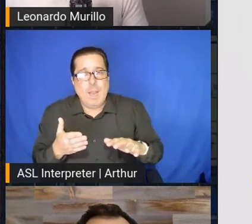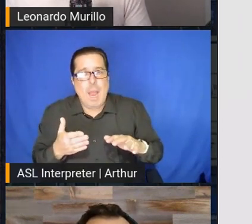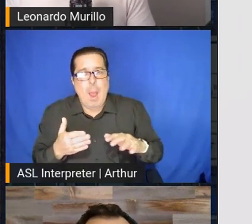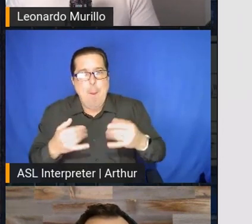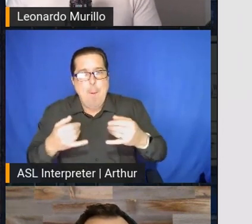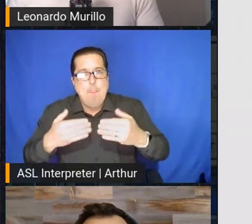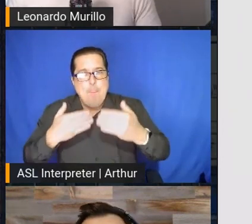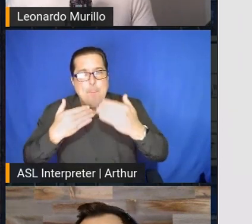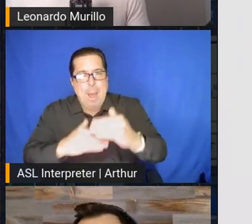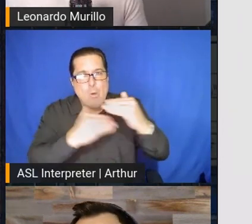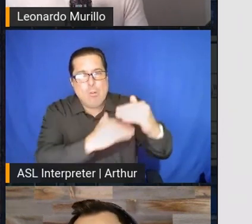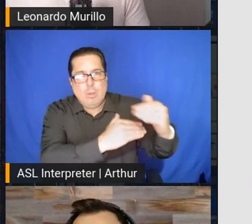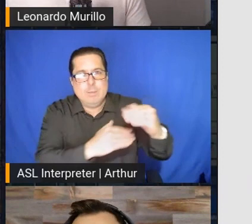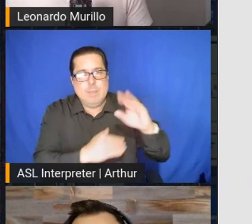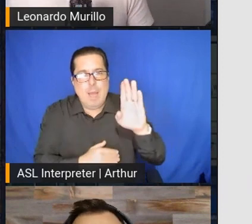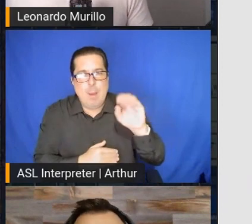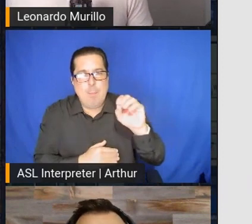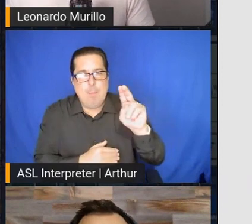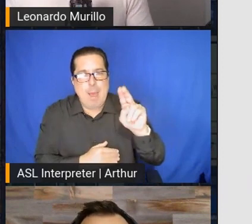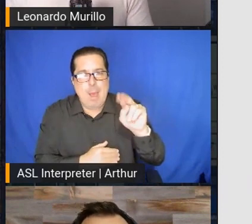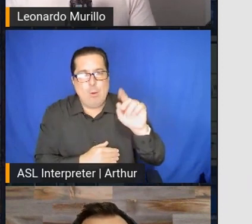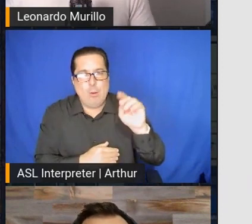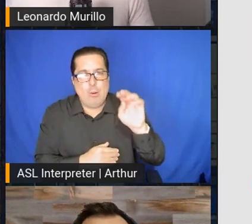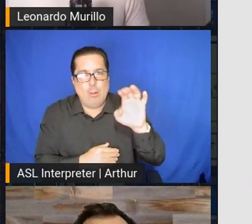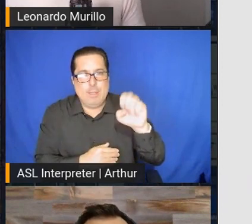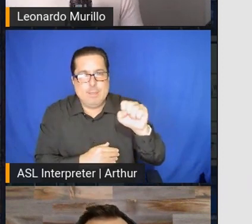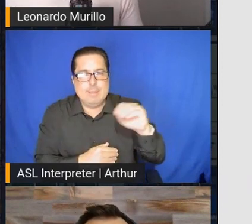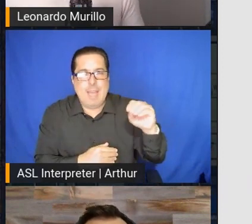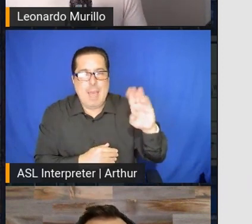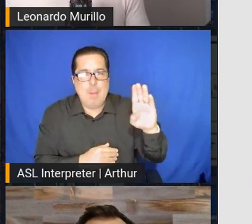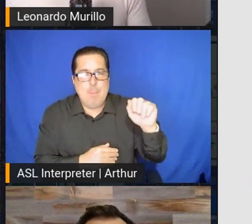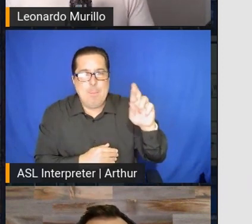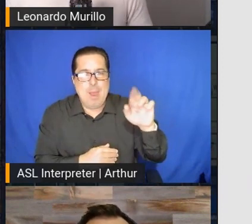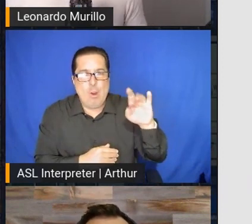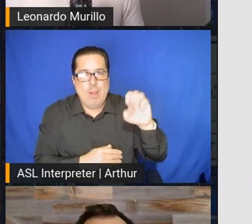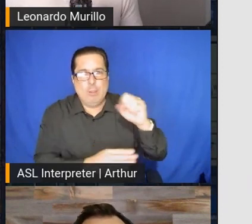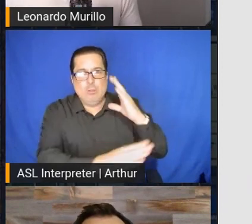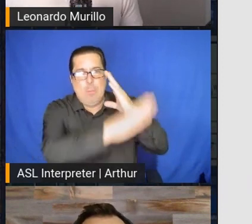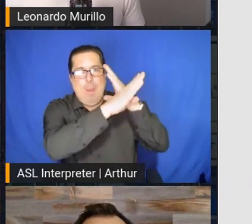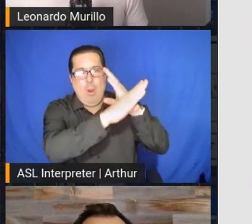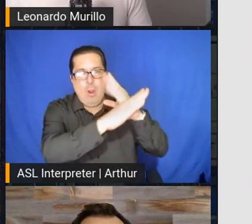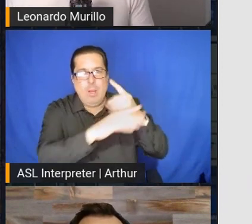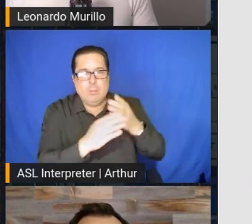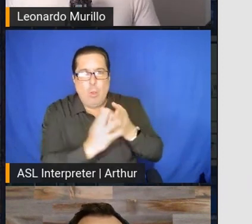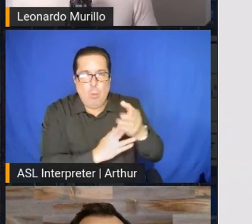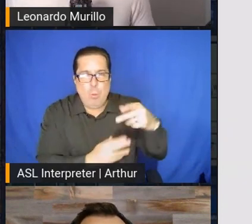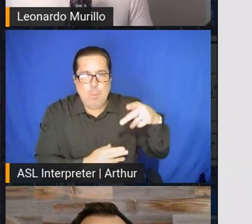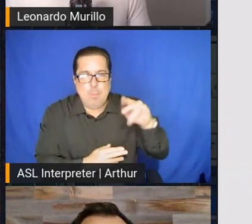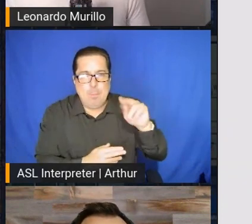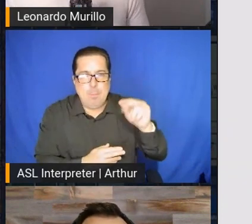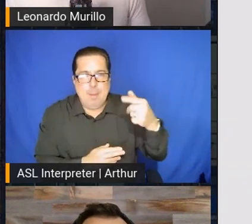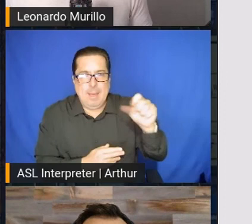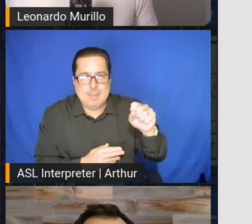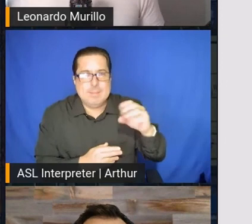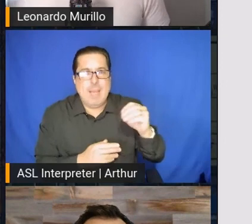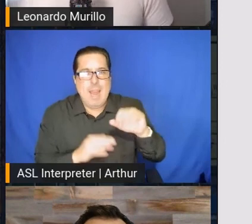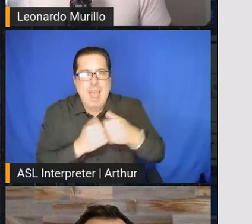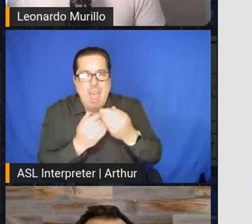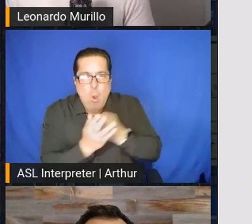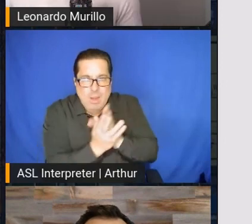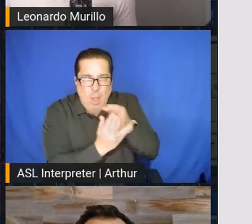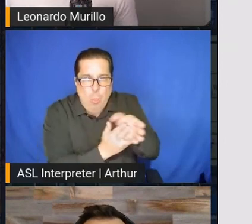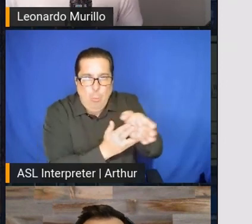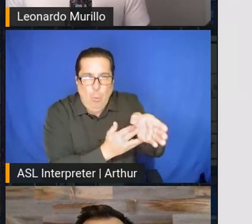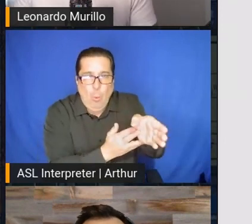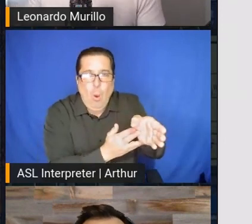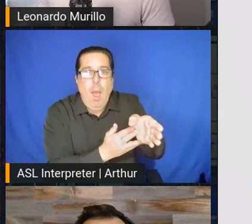boundaries and barriers between teams, right? Having a common workflow, having common tooling is an enabler to that, right? So